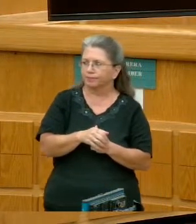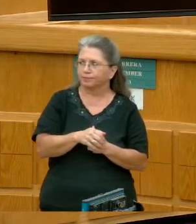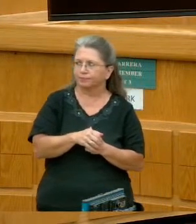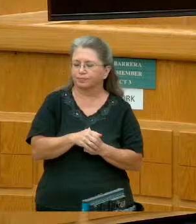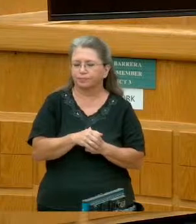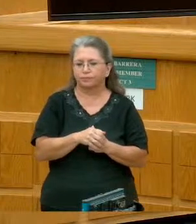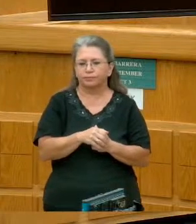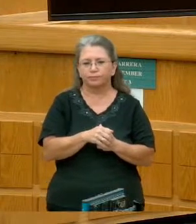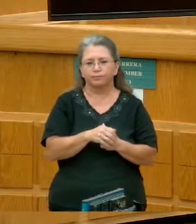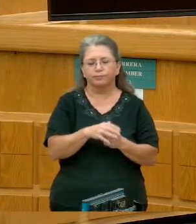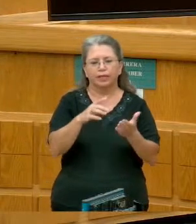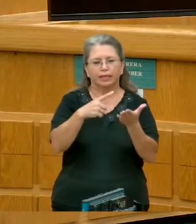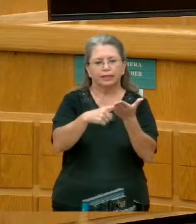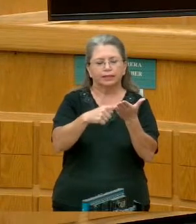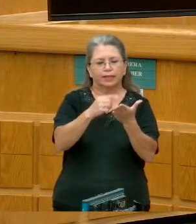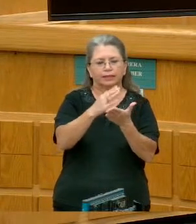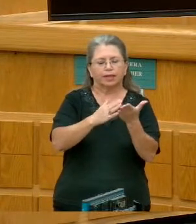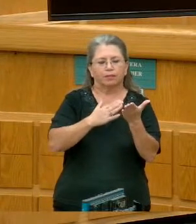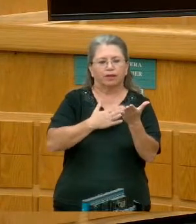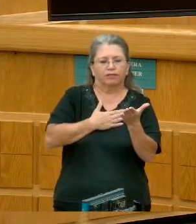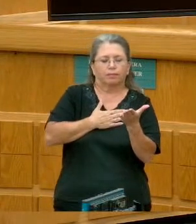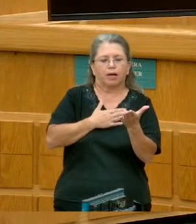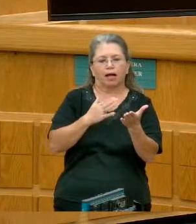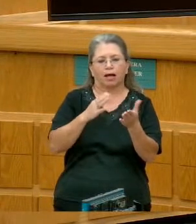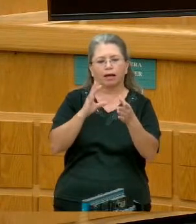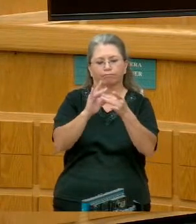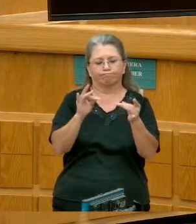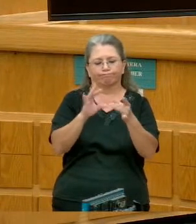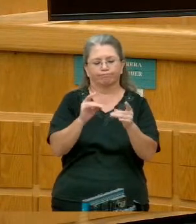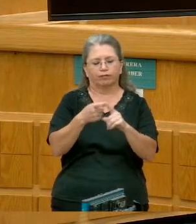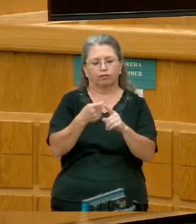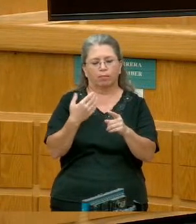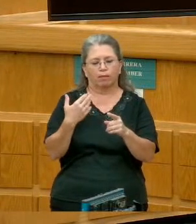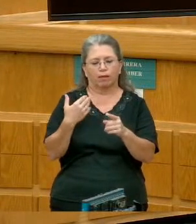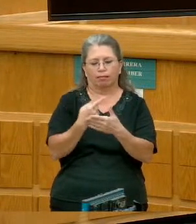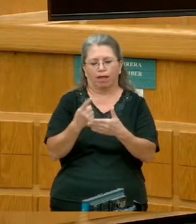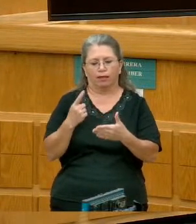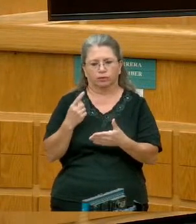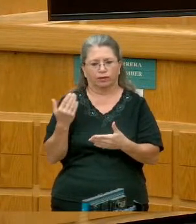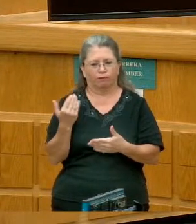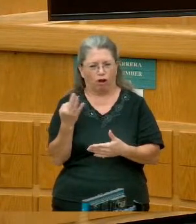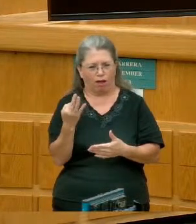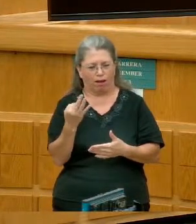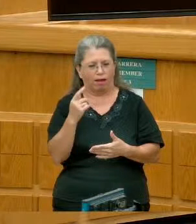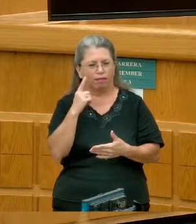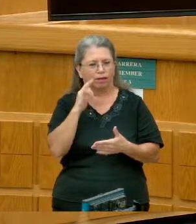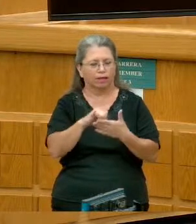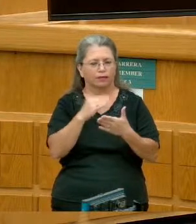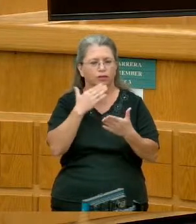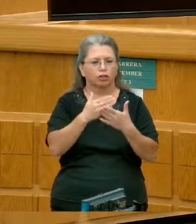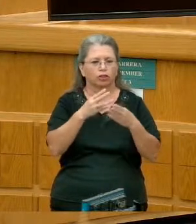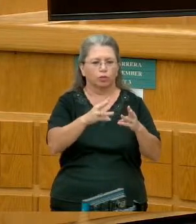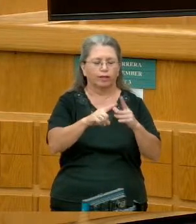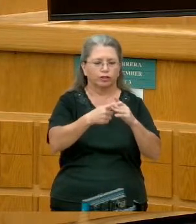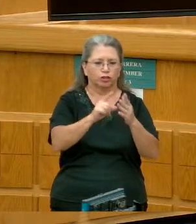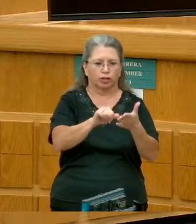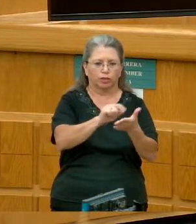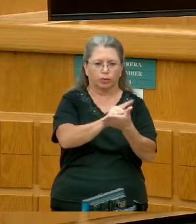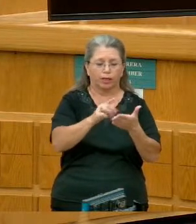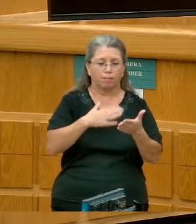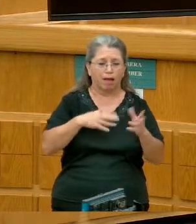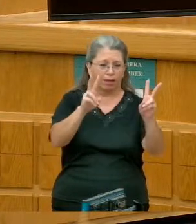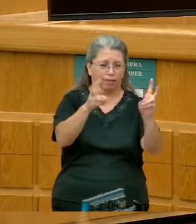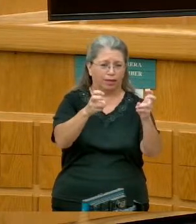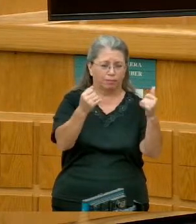bullets from last Friday because I think they really highlight a good way to start the week. My theme today